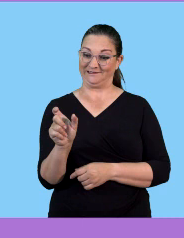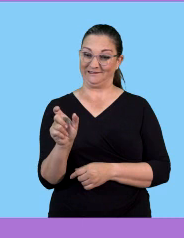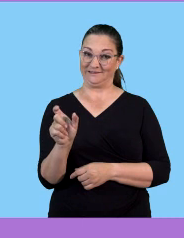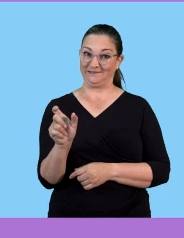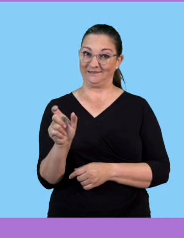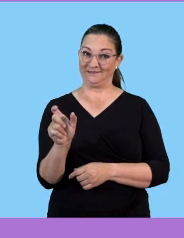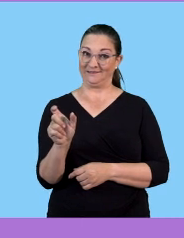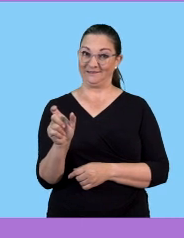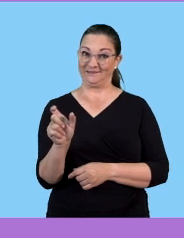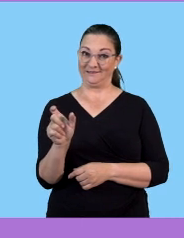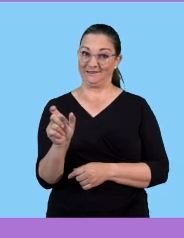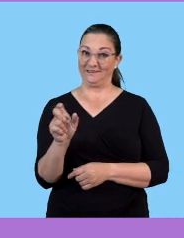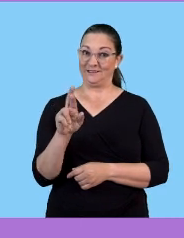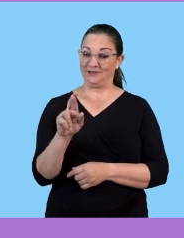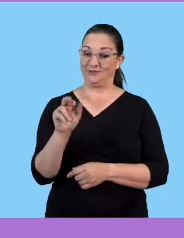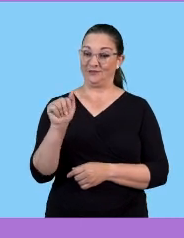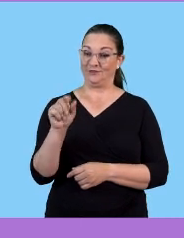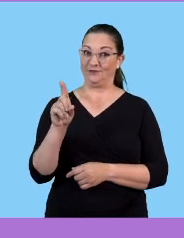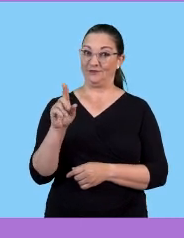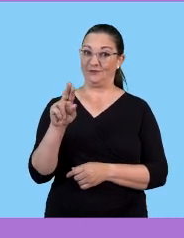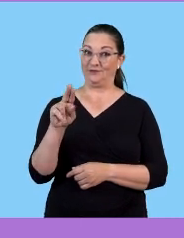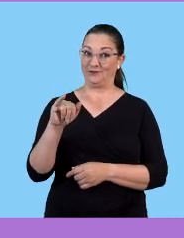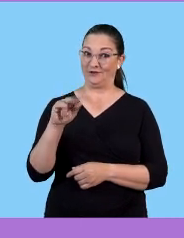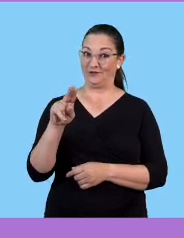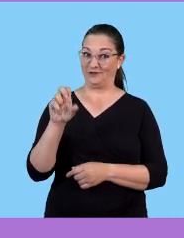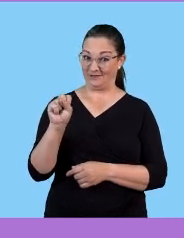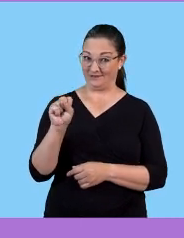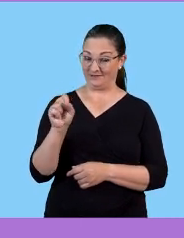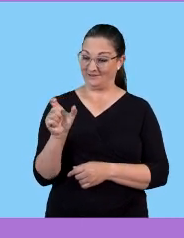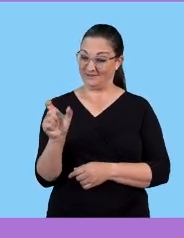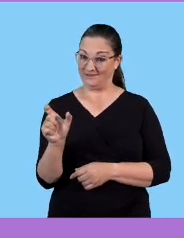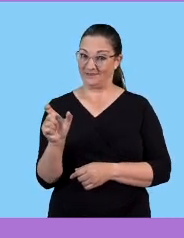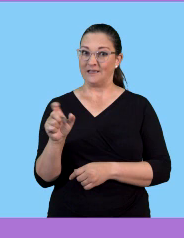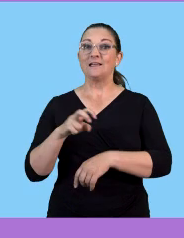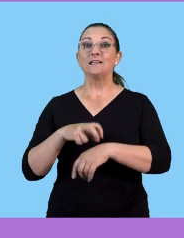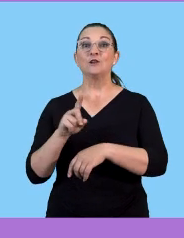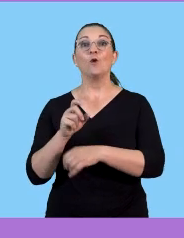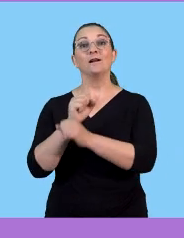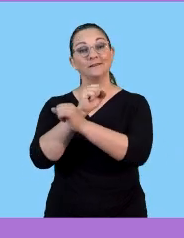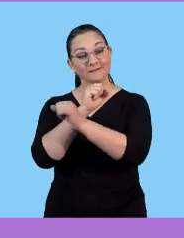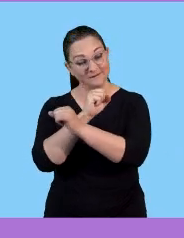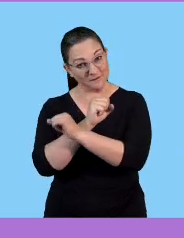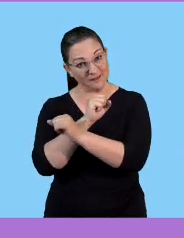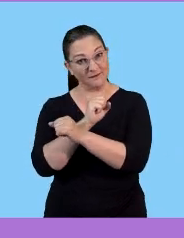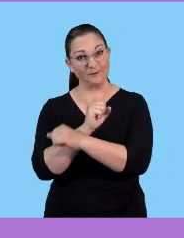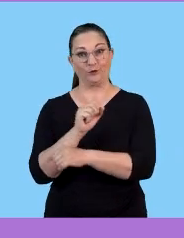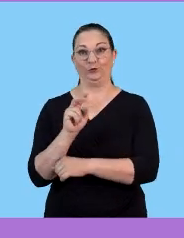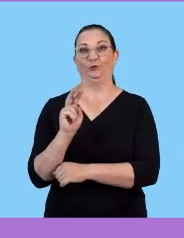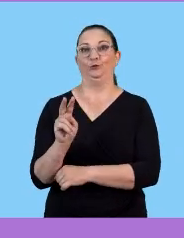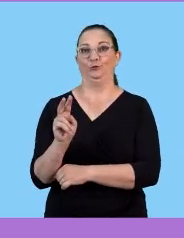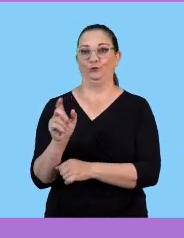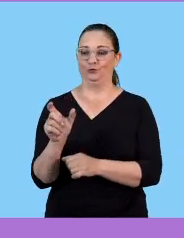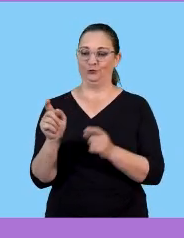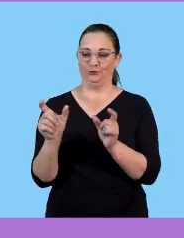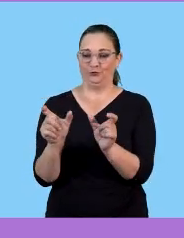radius. All right, let's write the word down, radius. And this time, I've got to times it. I've got to multiply it